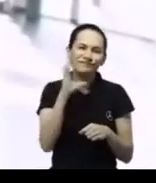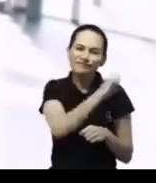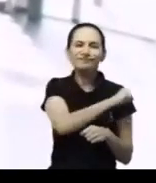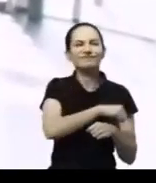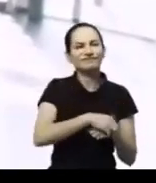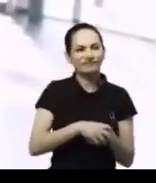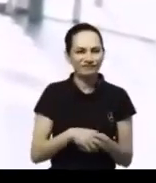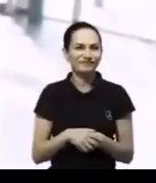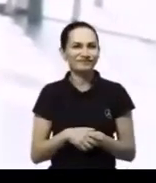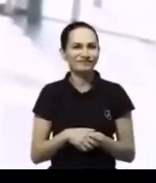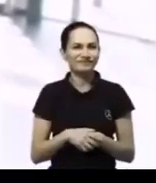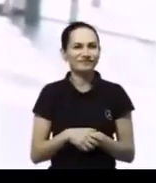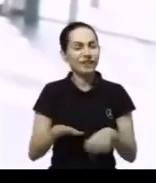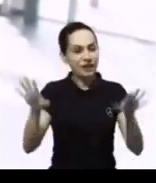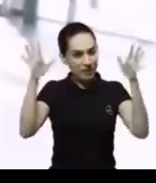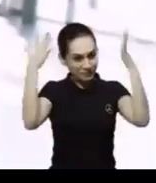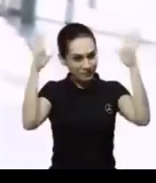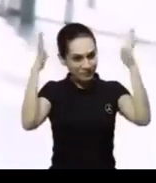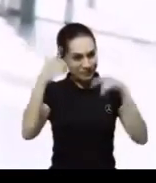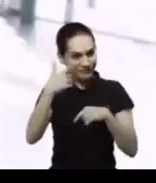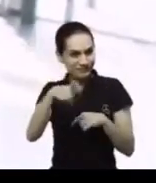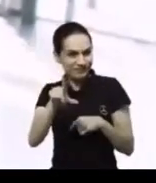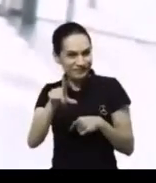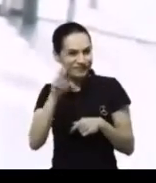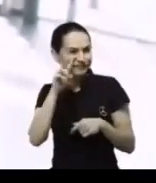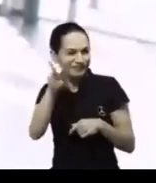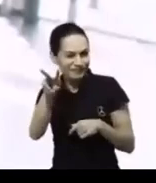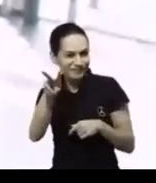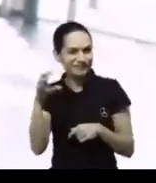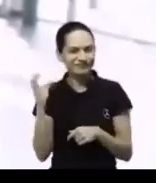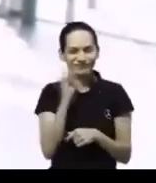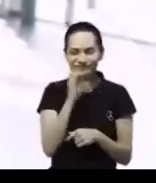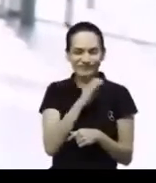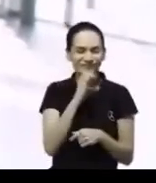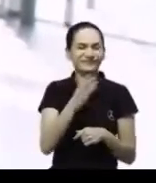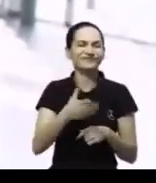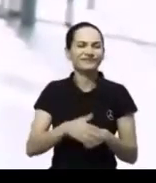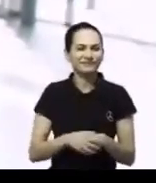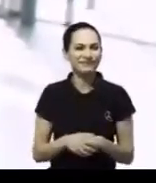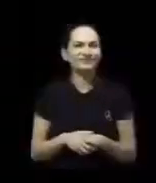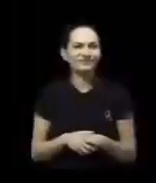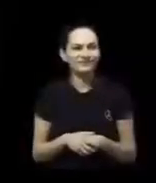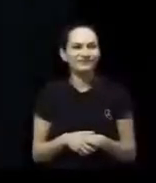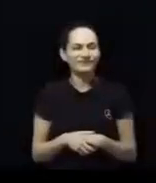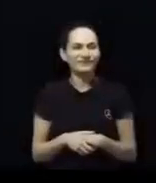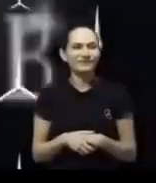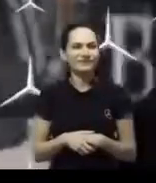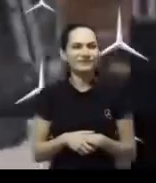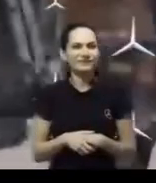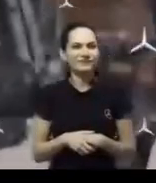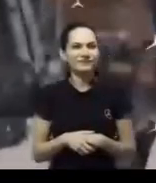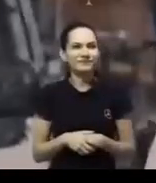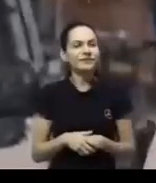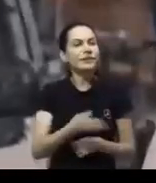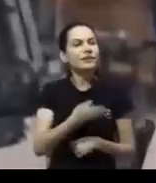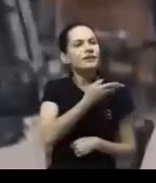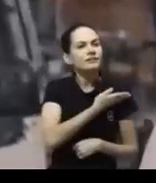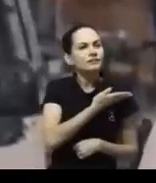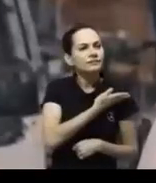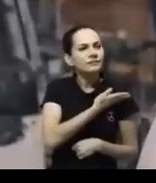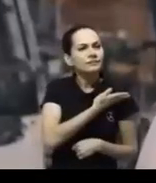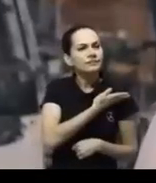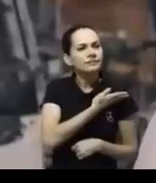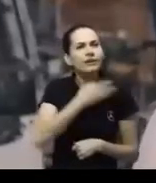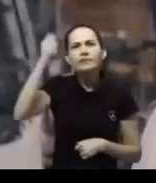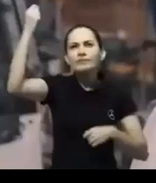normal. So again, congratulations, parabéns, and see you soon. Caros amigos,